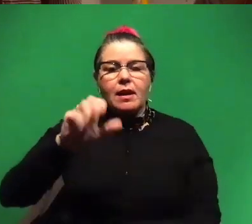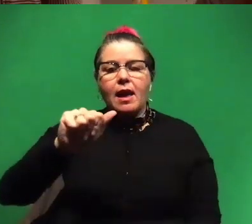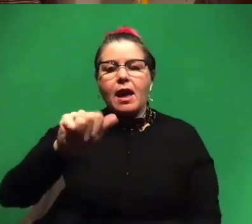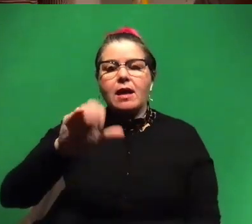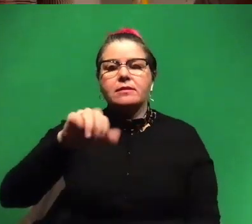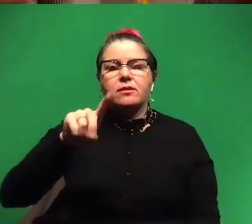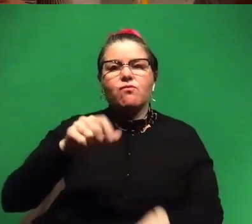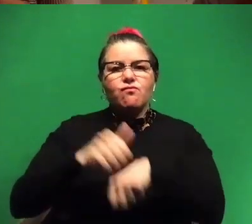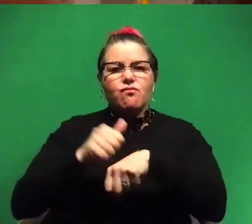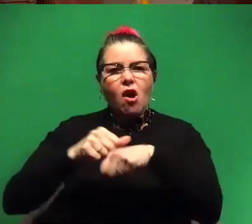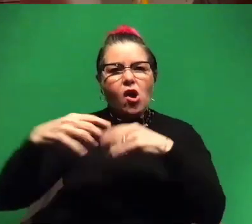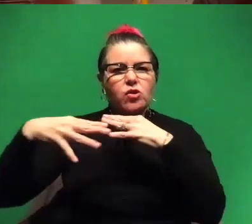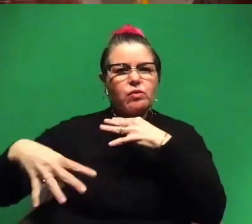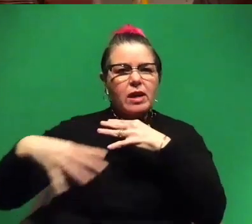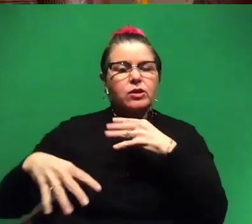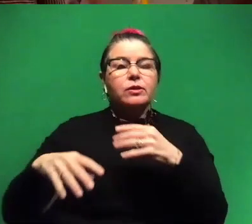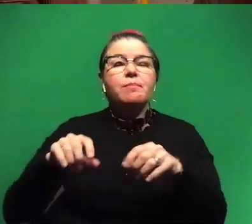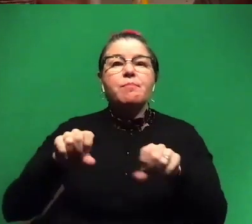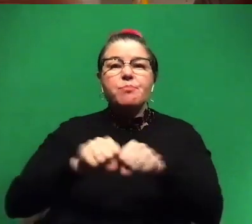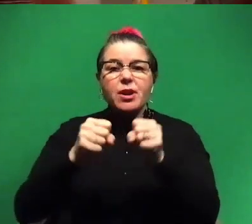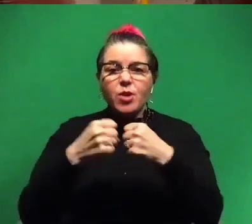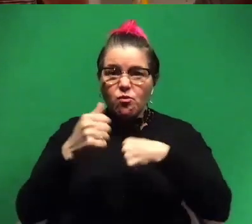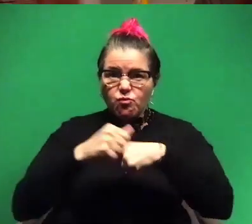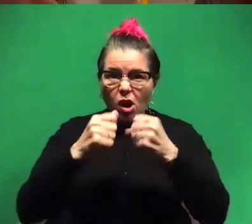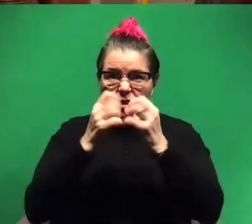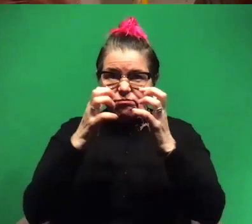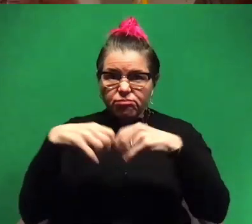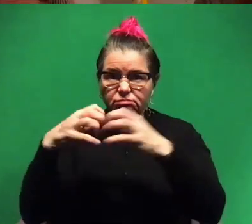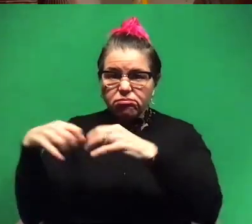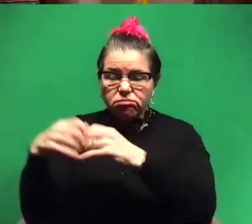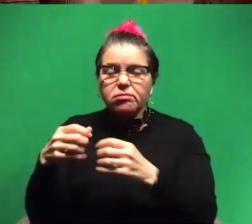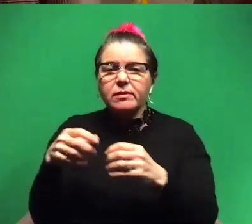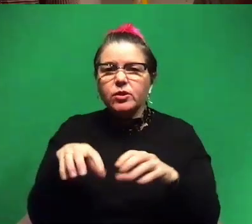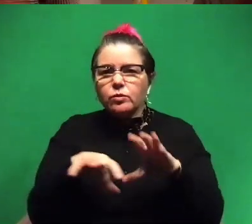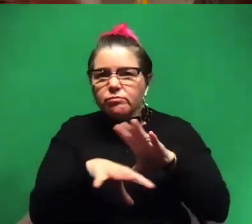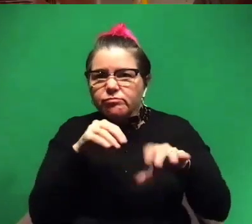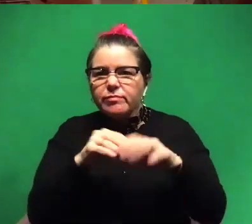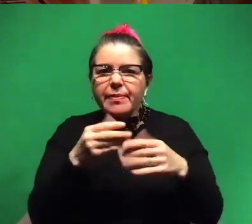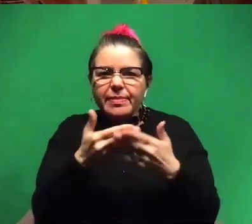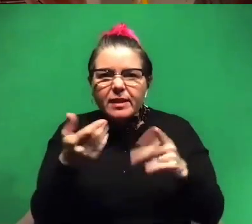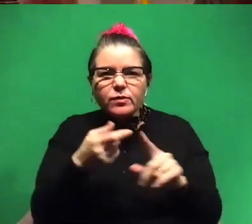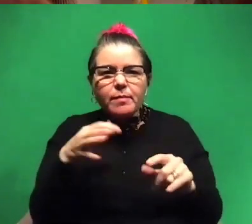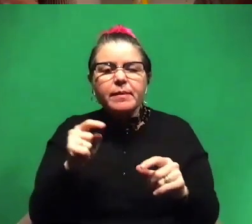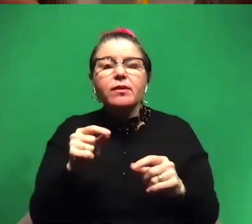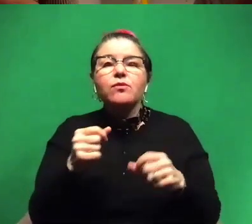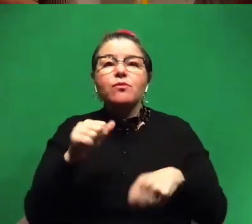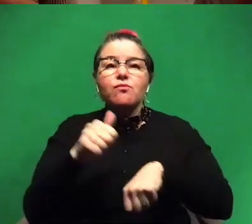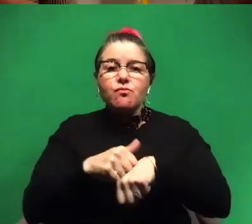drainage, which means when you break apart all the rocks to get all of the bits out of it, it can make the rocks